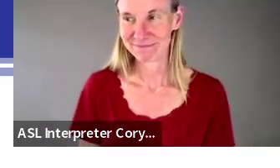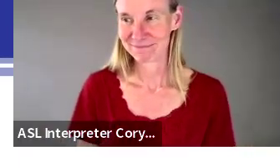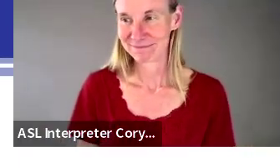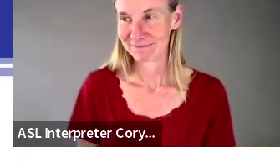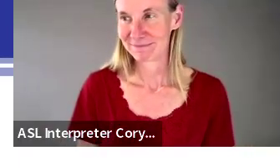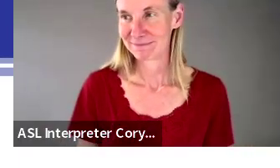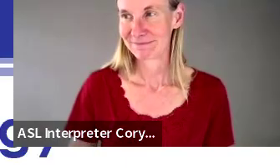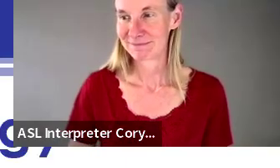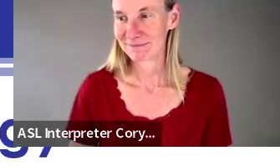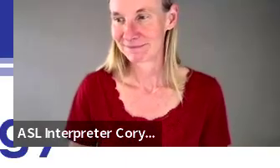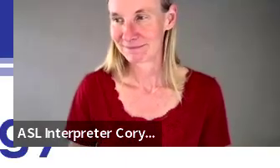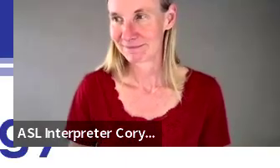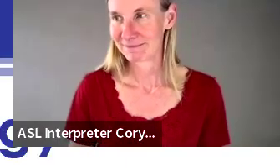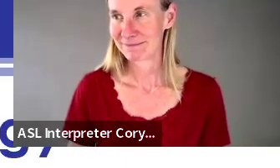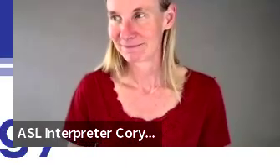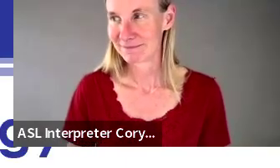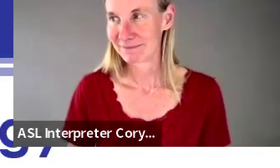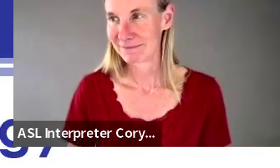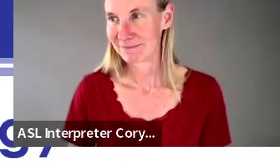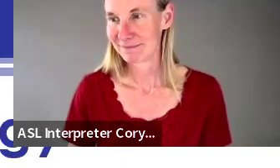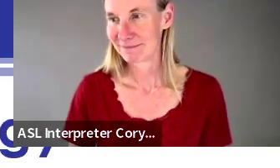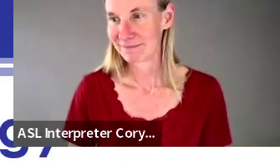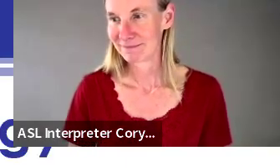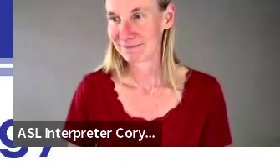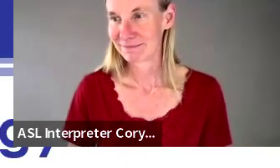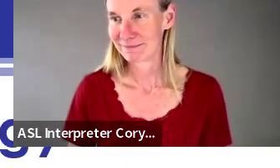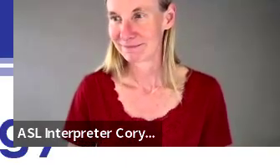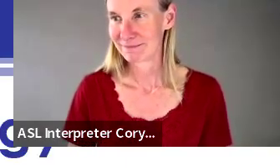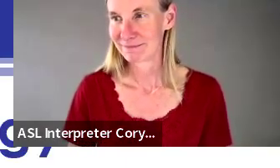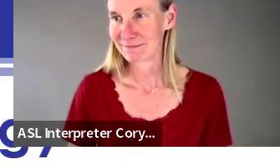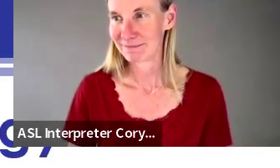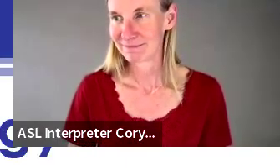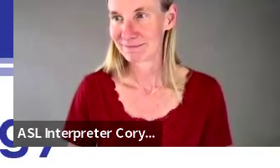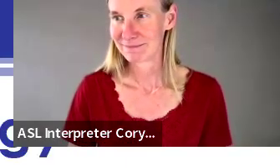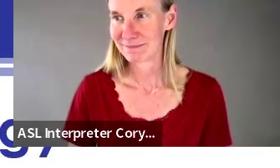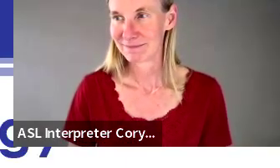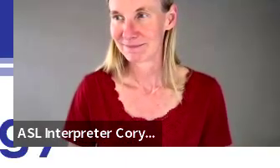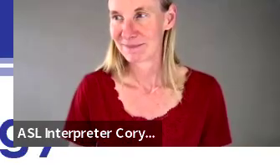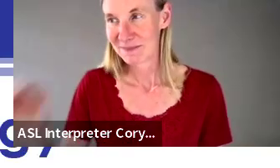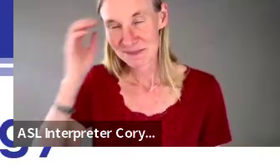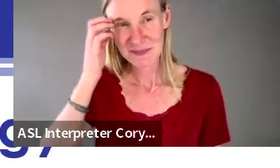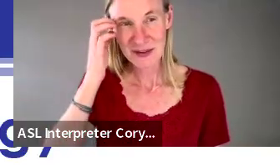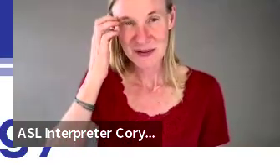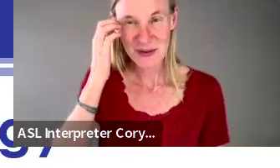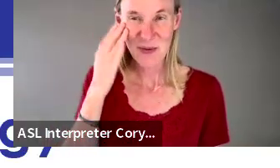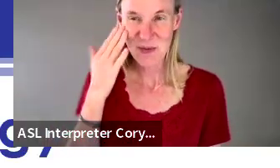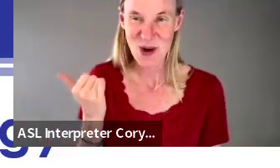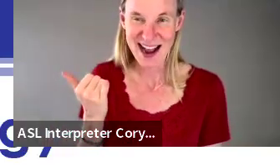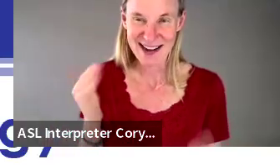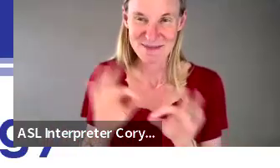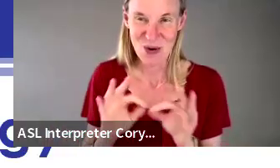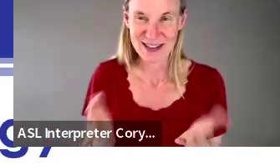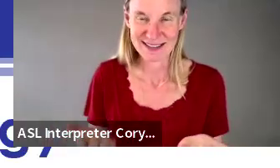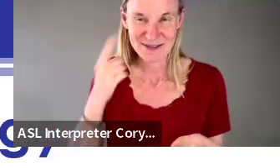So let's talk about the importance of assistive technologies. Like, why do we care, right? It's